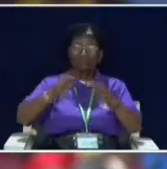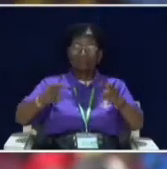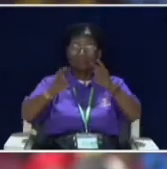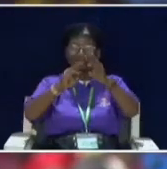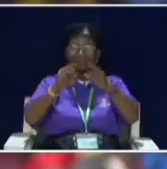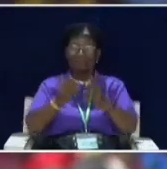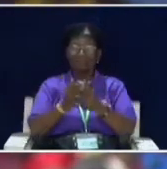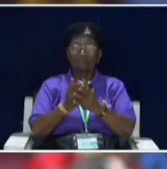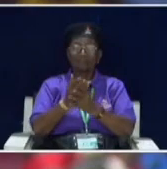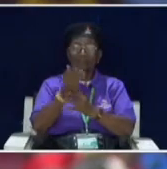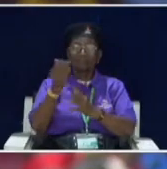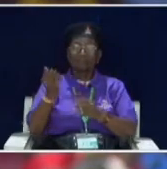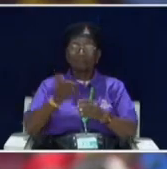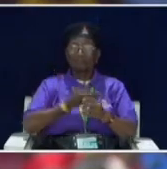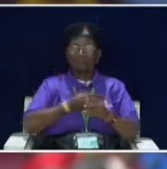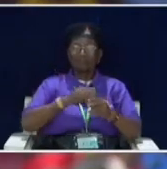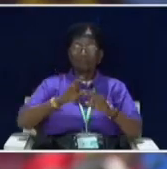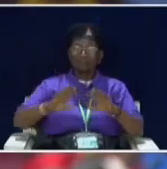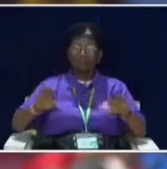children.